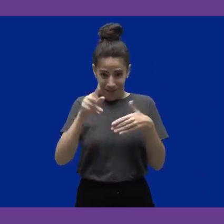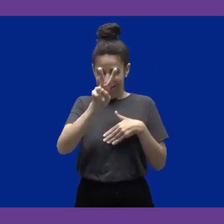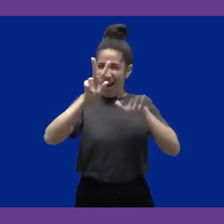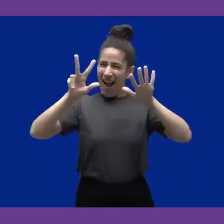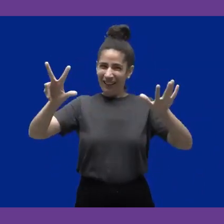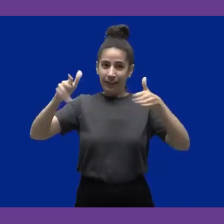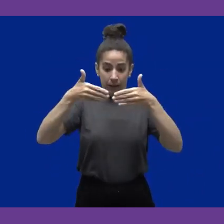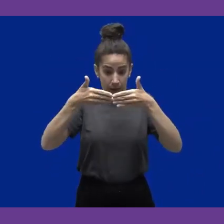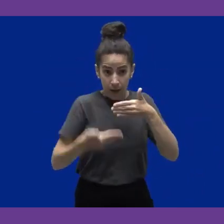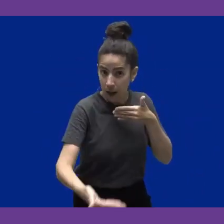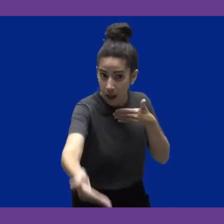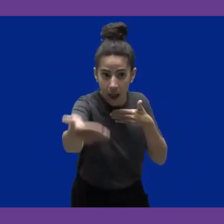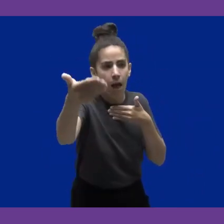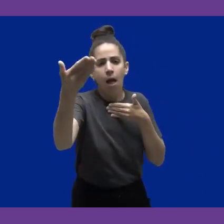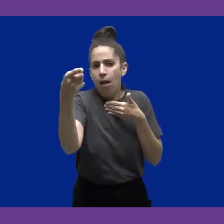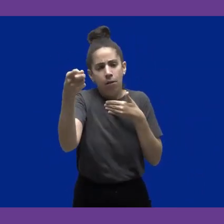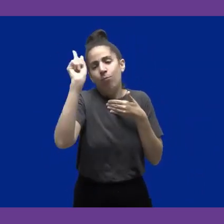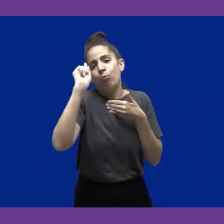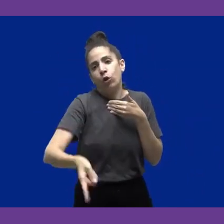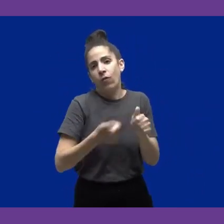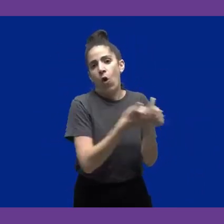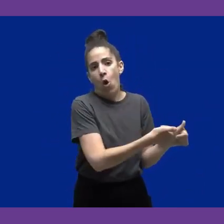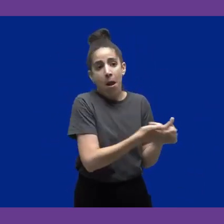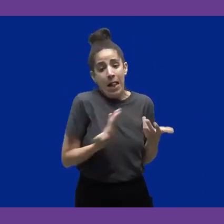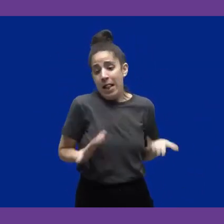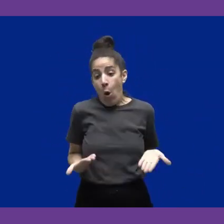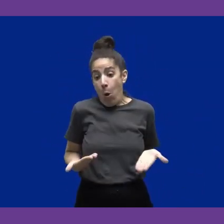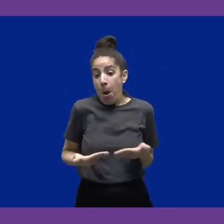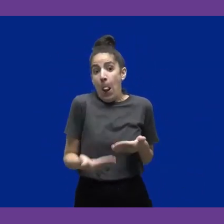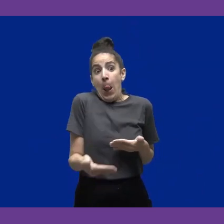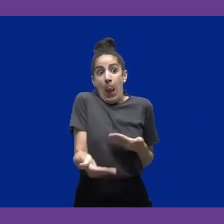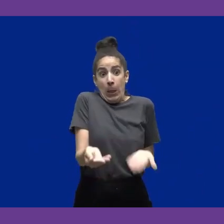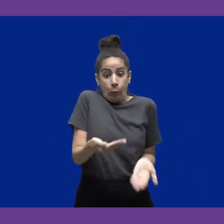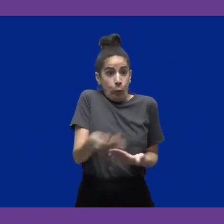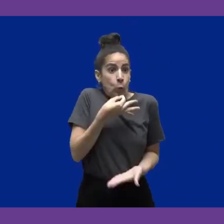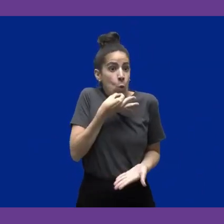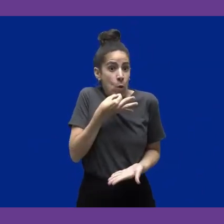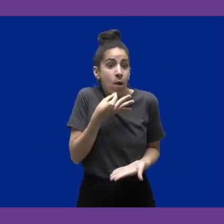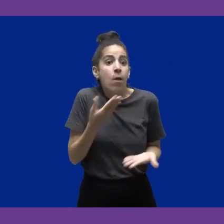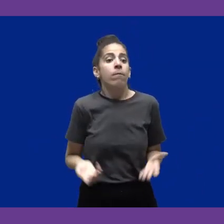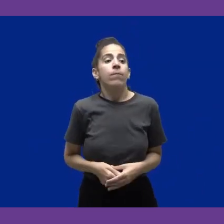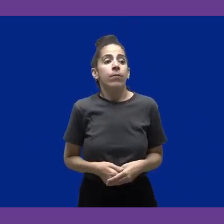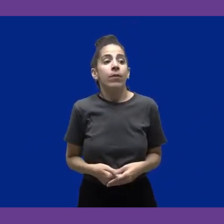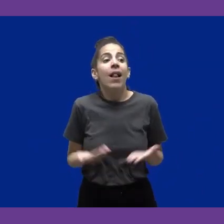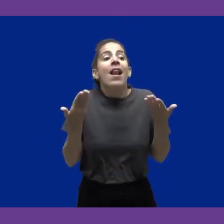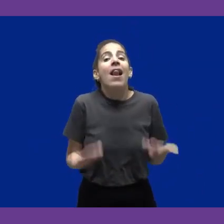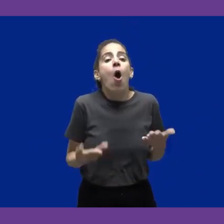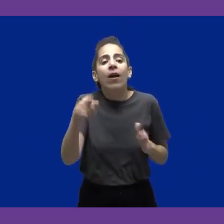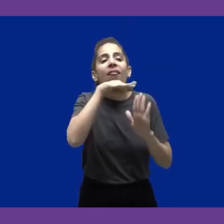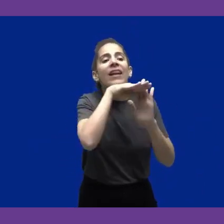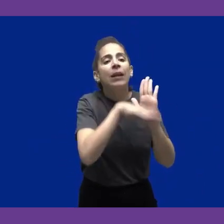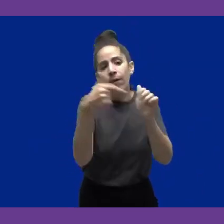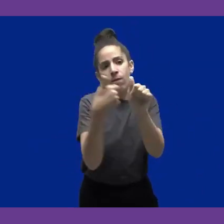I don't know what I think that what you need to do is check the directive, check if you are already fulfilling it, and